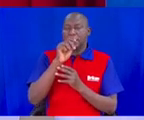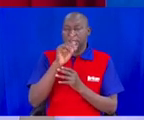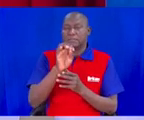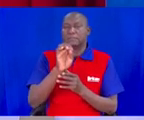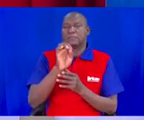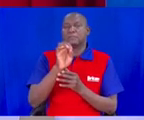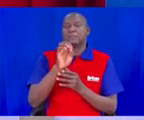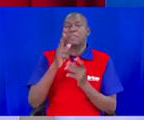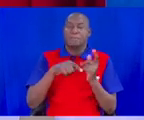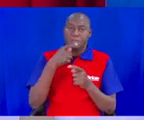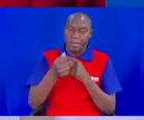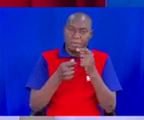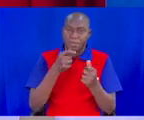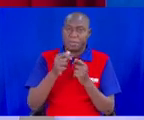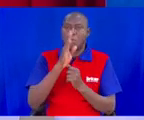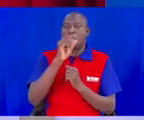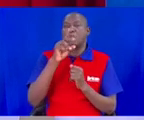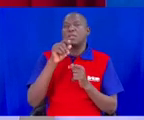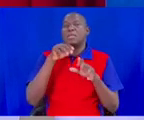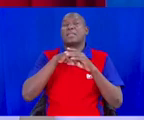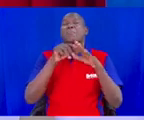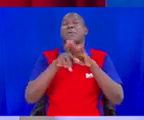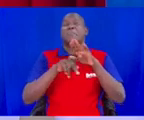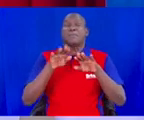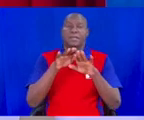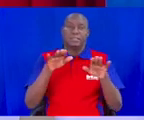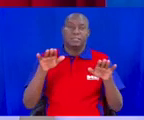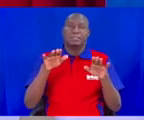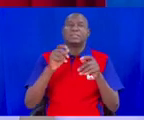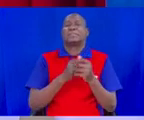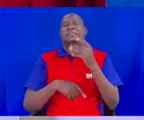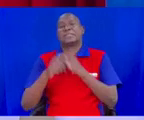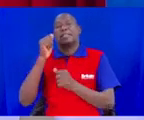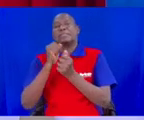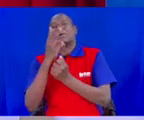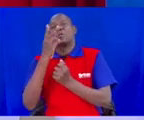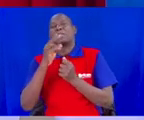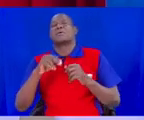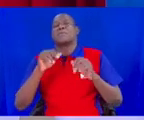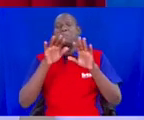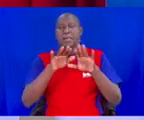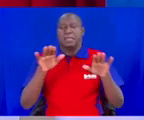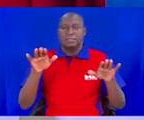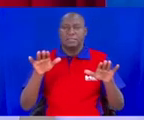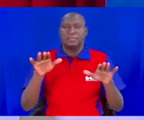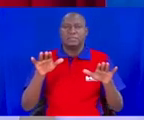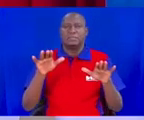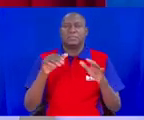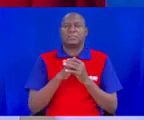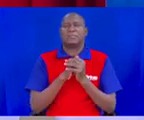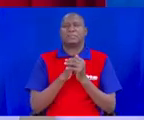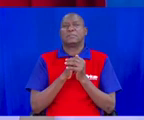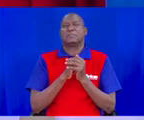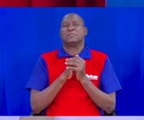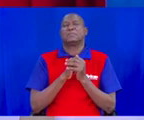buying the bonds in the primary market and selling them in the secondary market. There's normally an inverse relationship between bond values and interest rates.